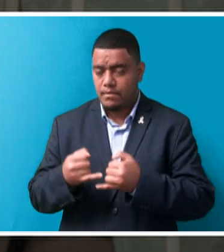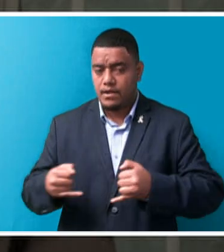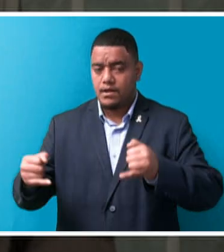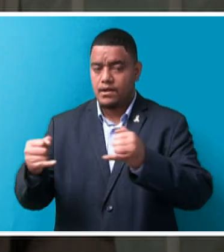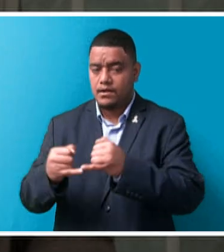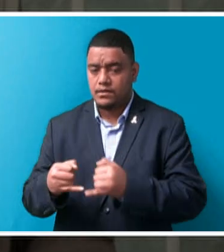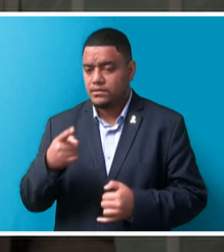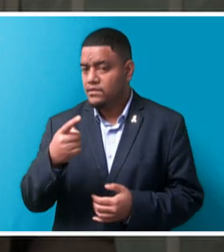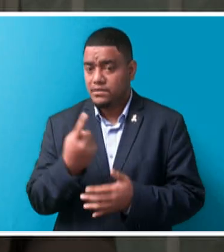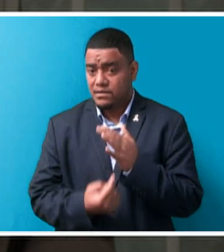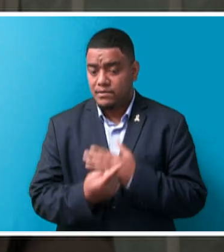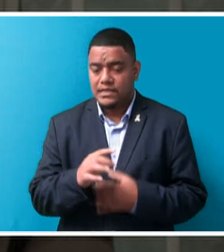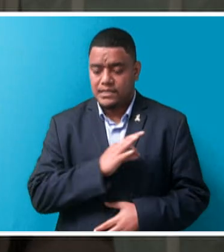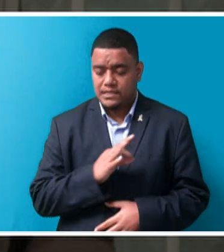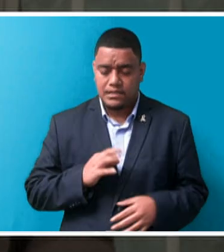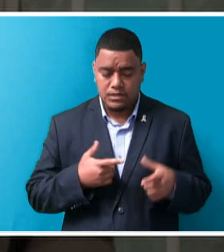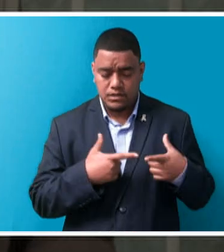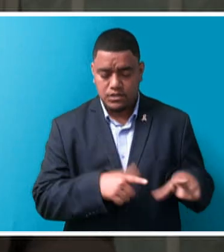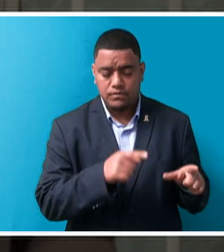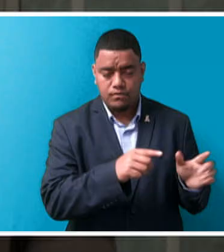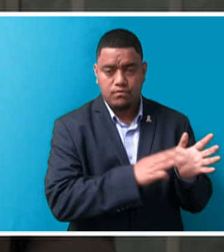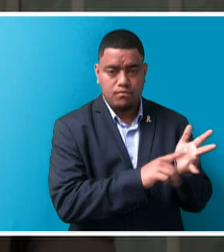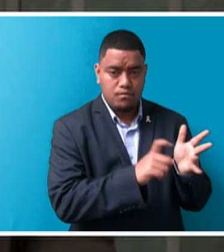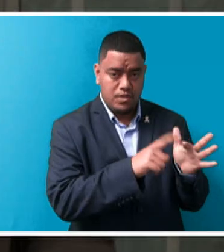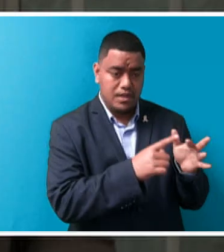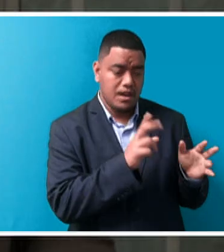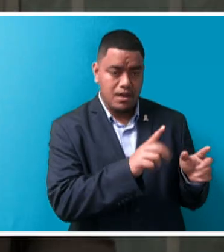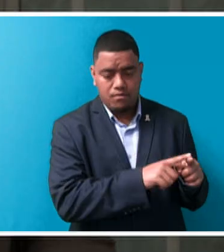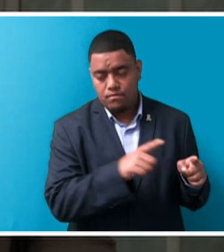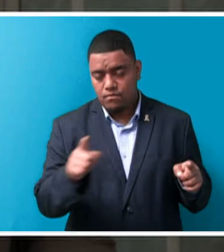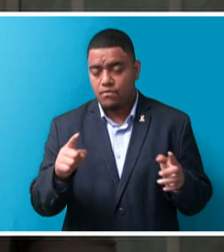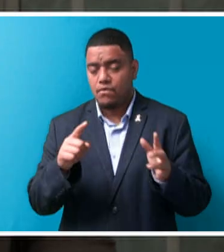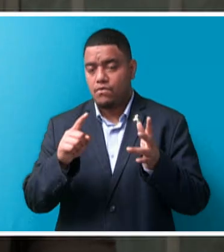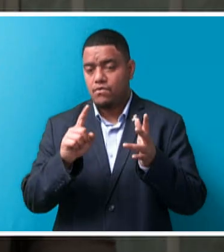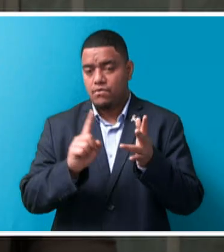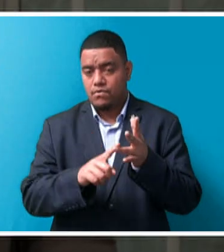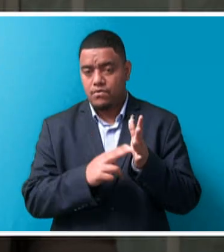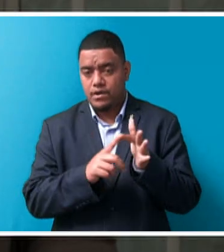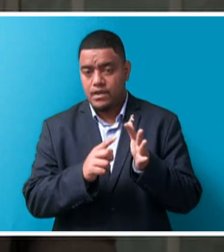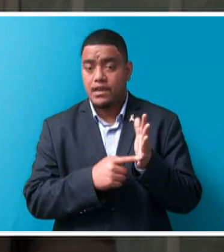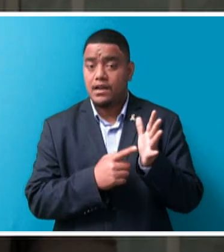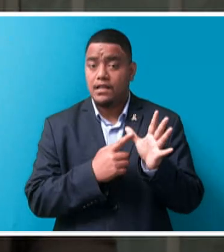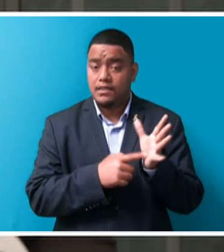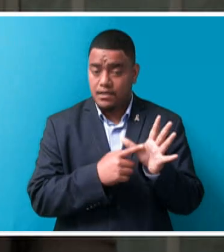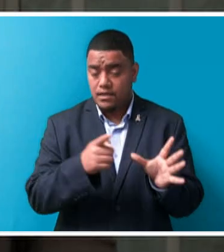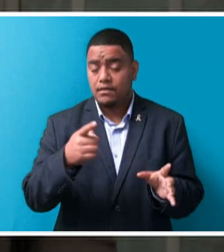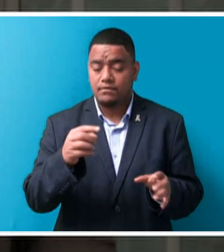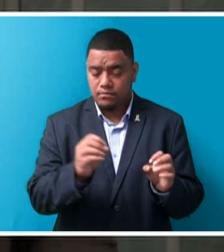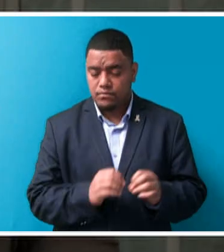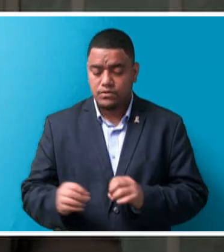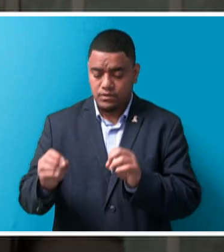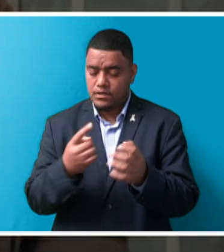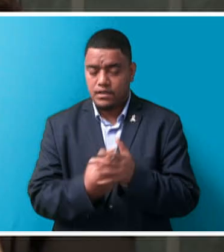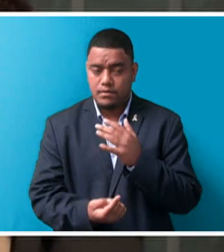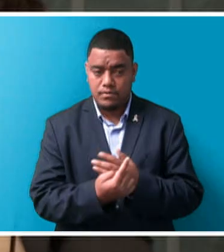recent incident involving staff travelling from Moce to Oneata has reinforced the need to strengthen safety measures for maritime operations while